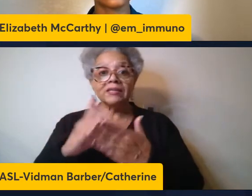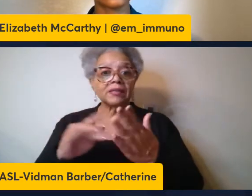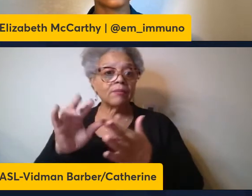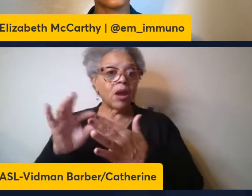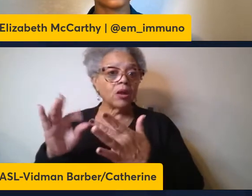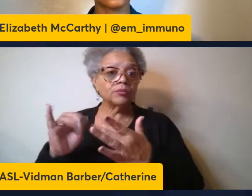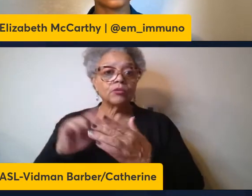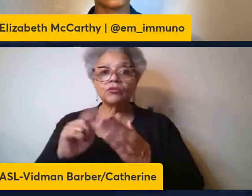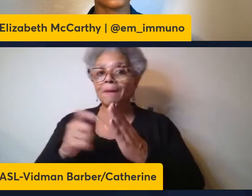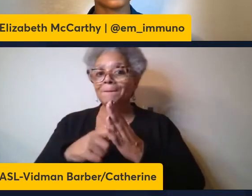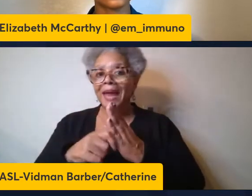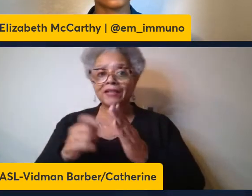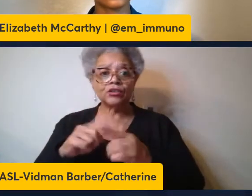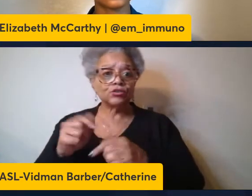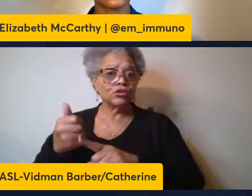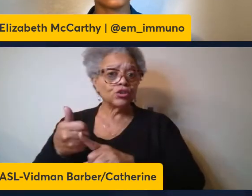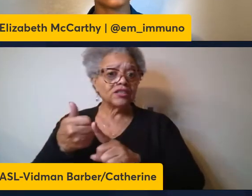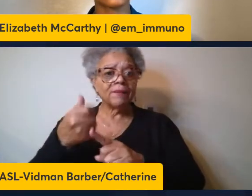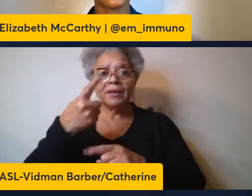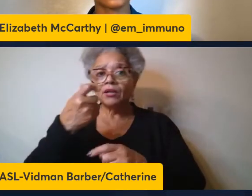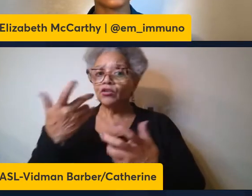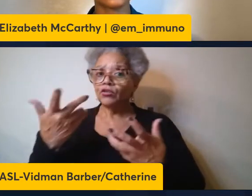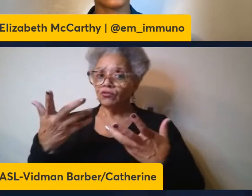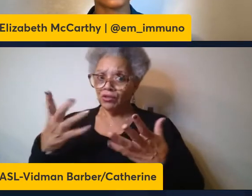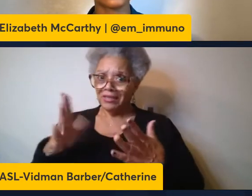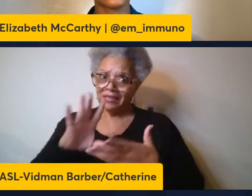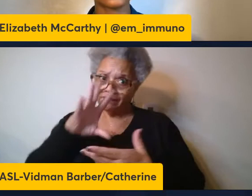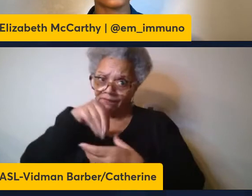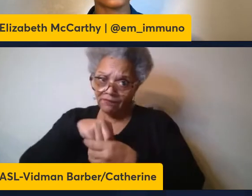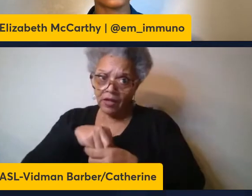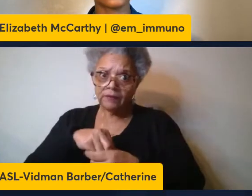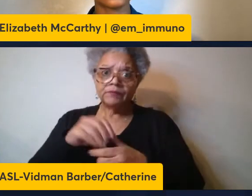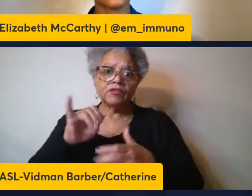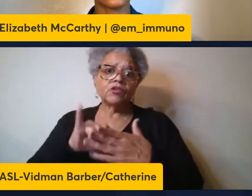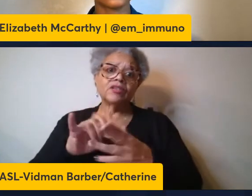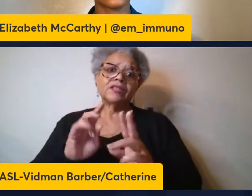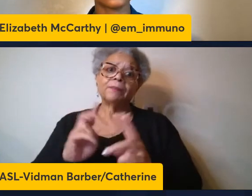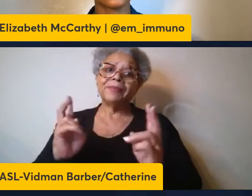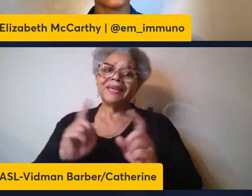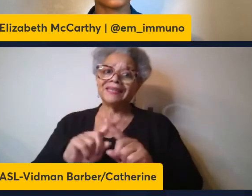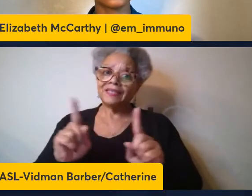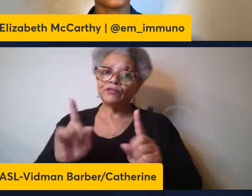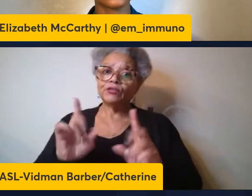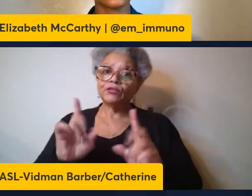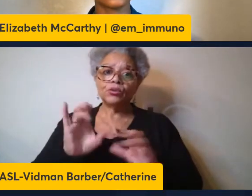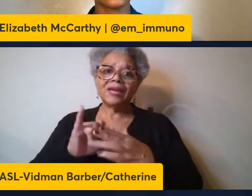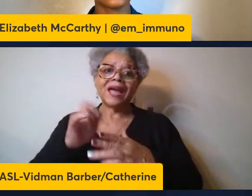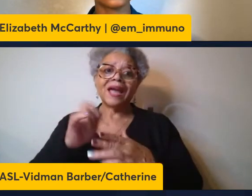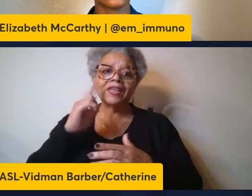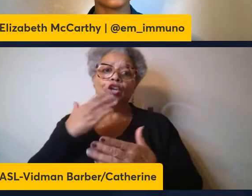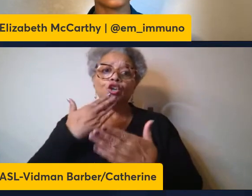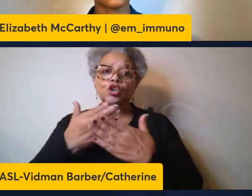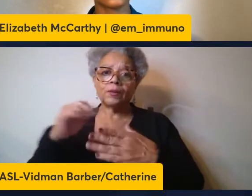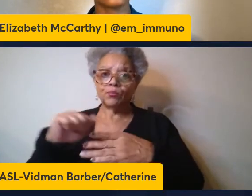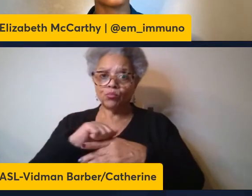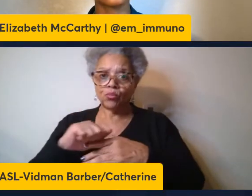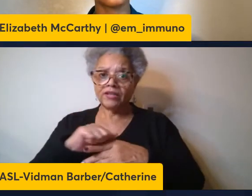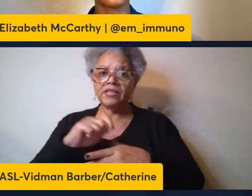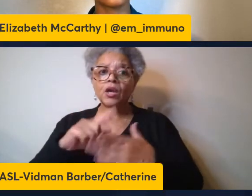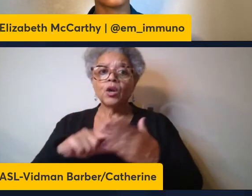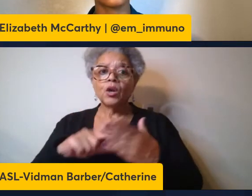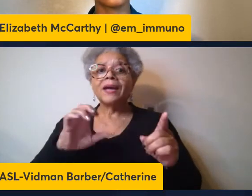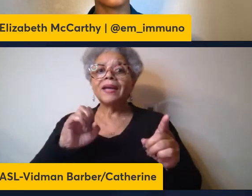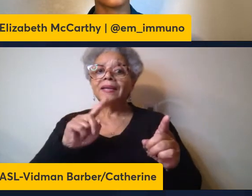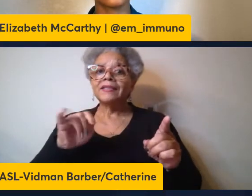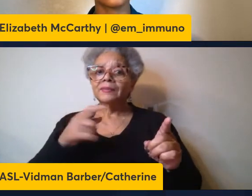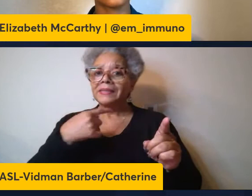packages yourself because you got really into it, is a really good thing to be able to do. And I just think good practice in terms of what Elizabeth's been drumming home in